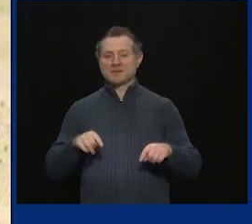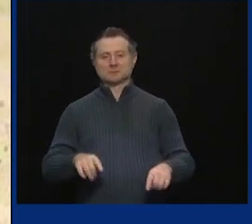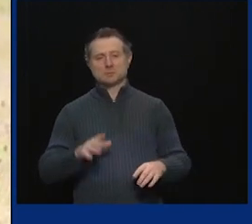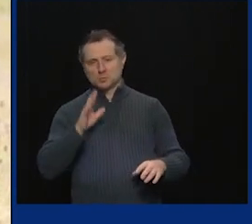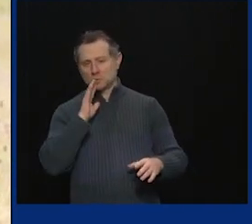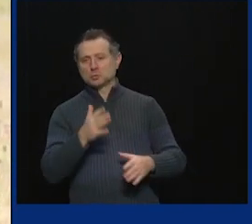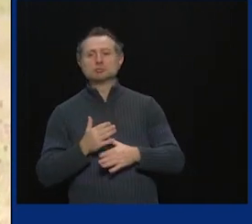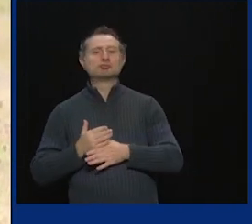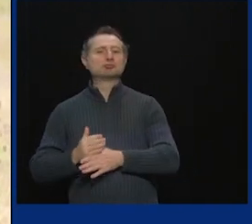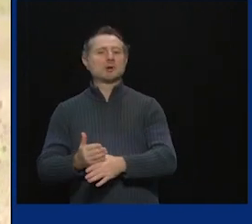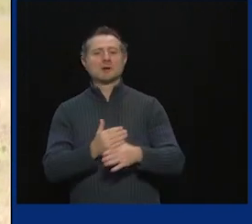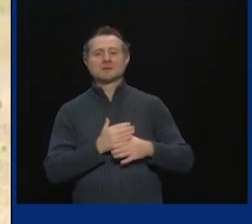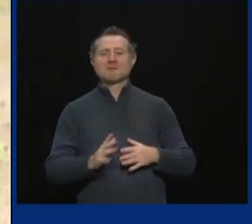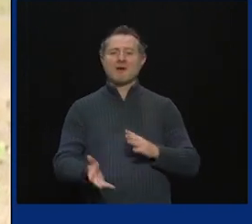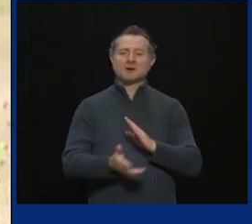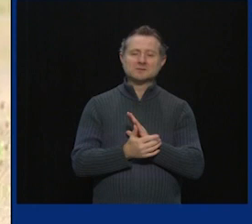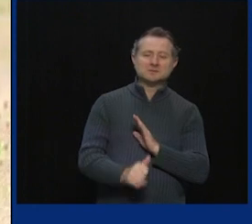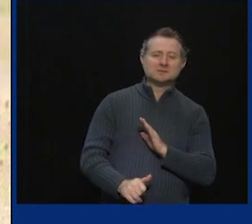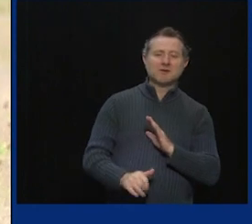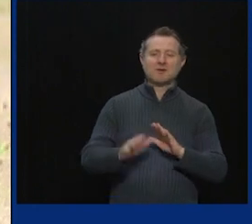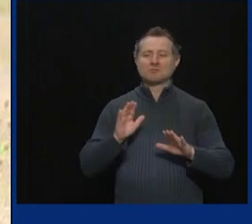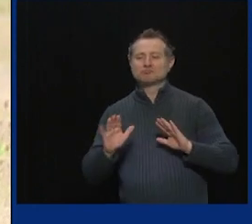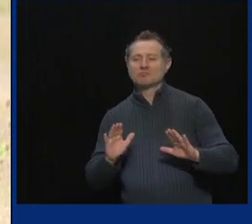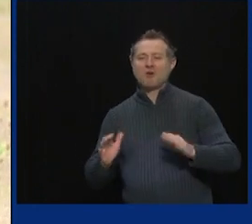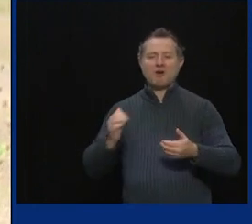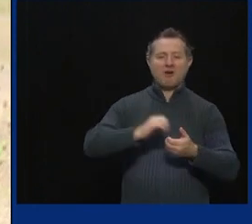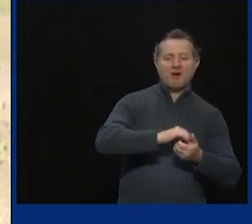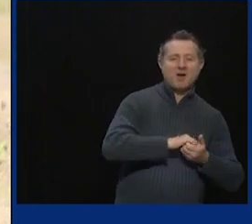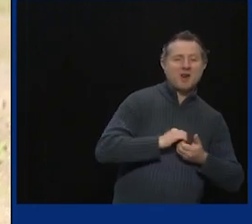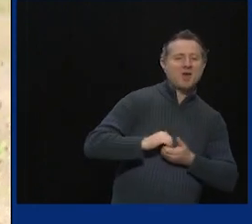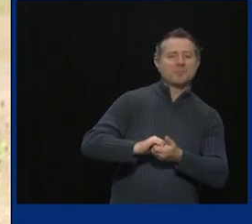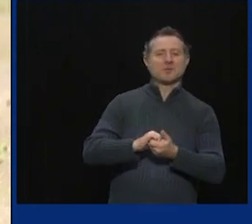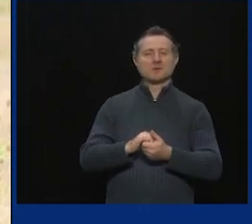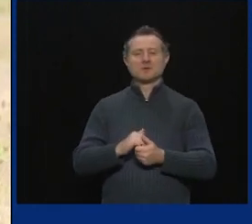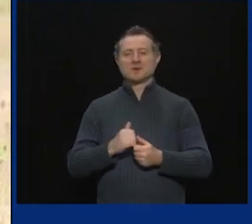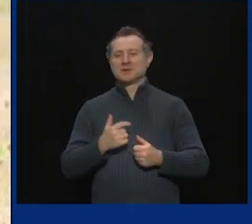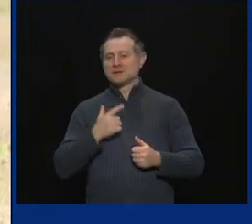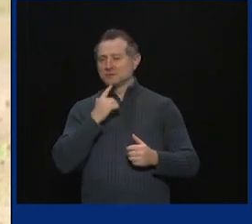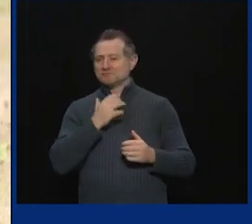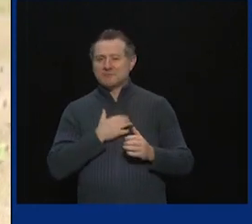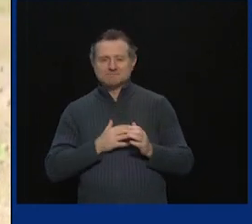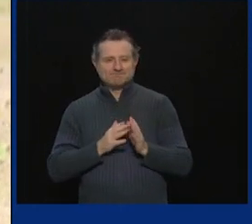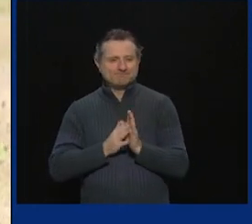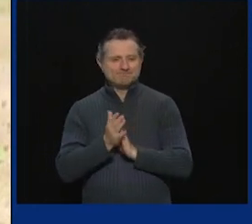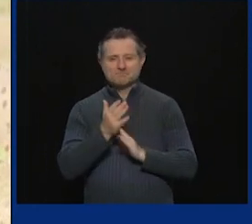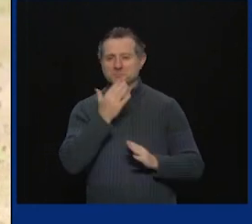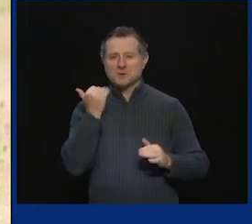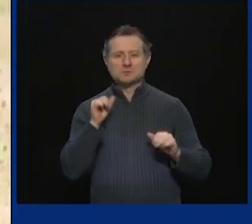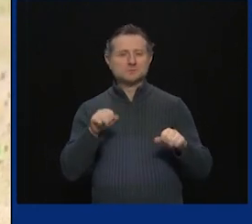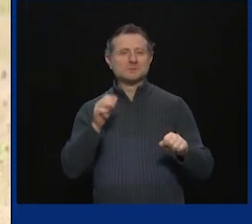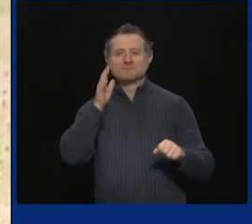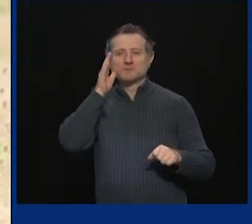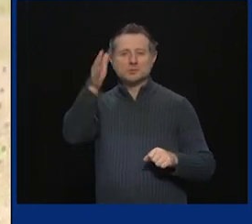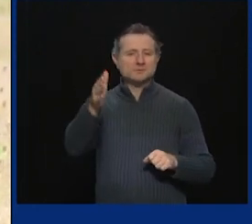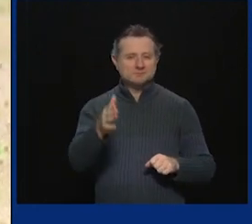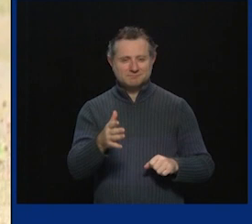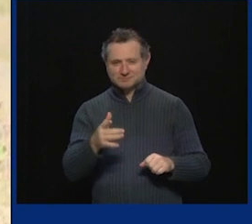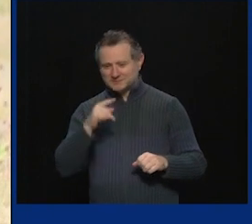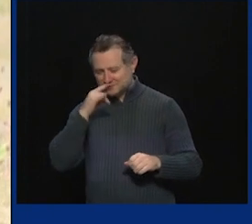collaboration and desire to achieve a better future for our kids and our grandkids is shared by